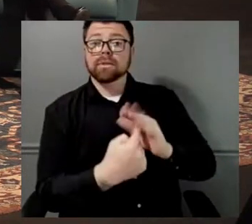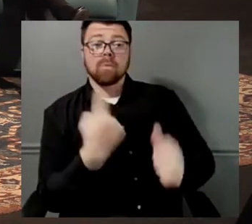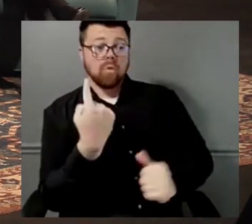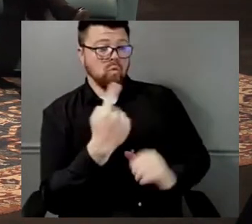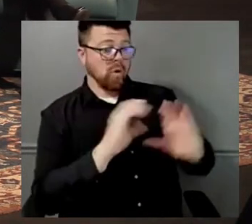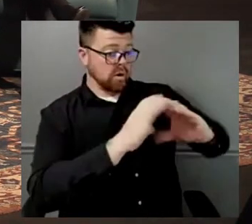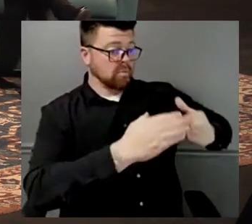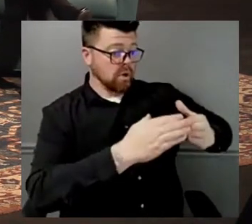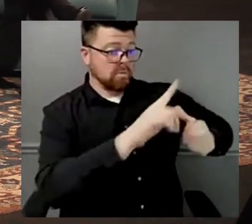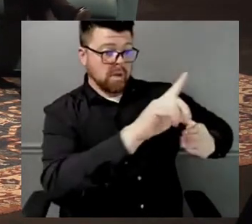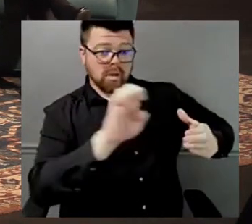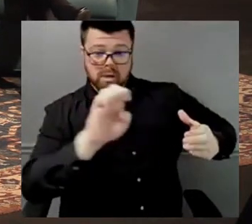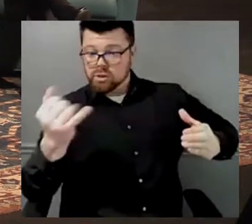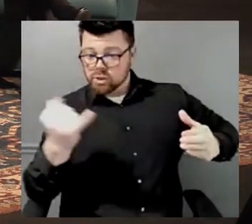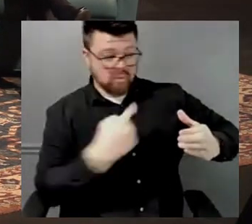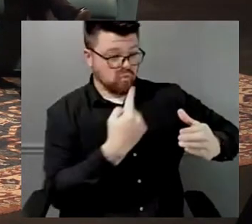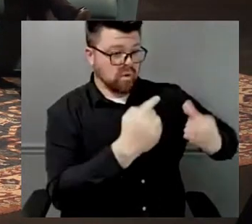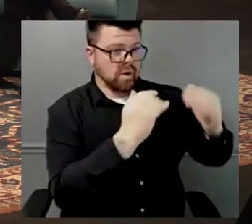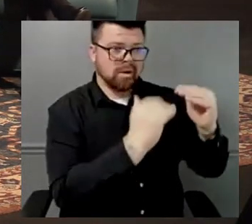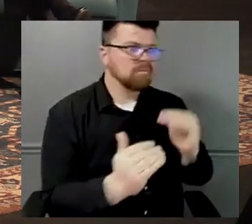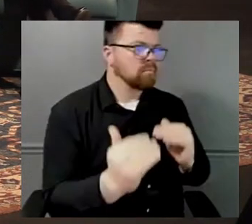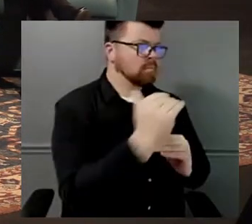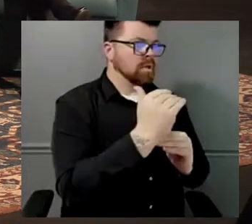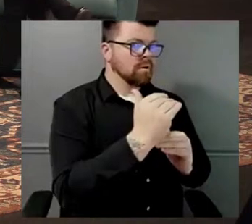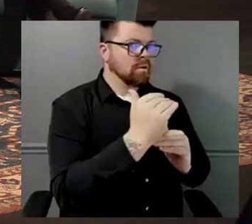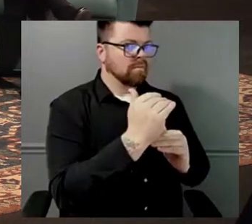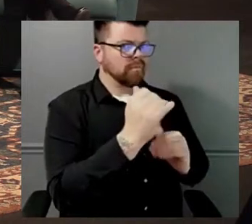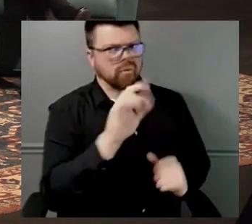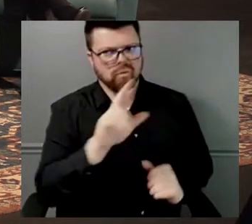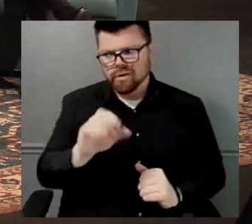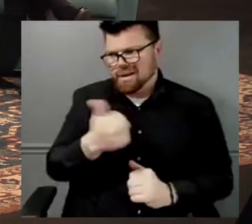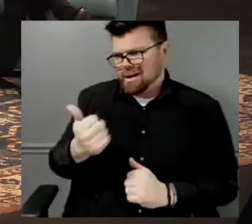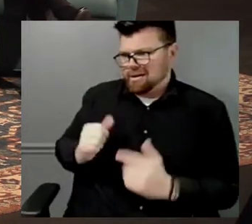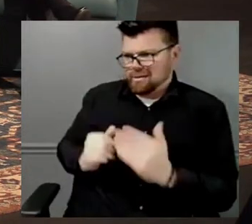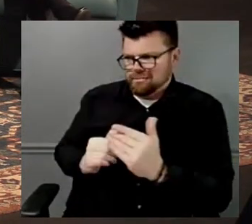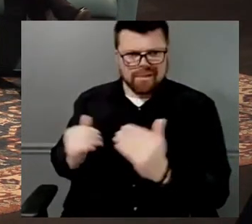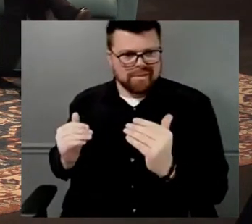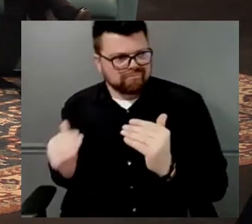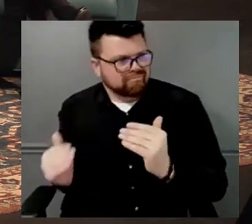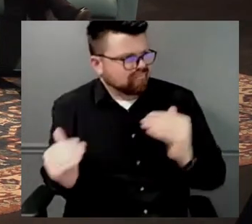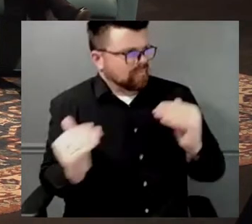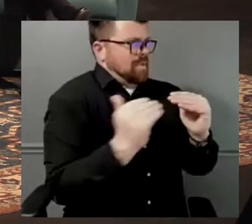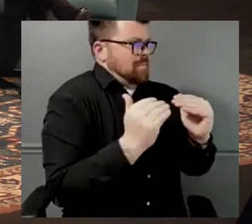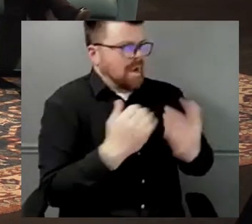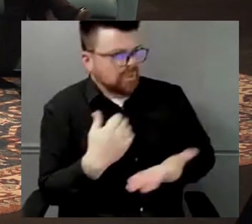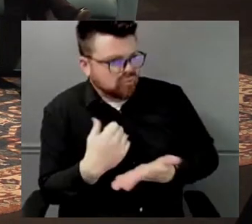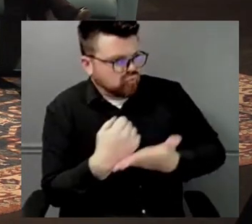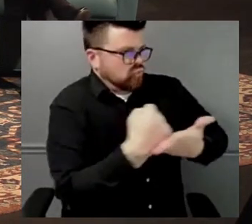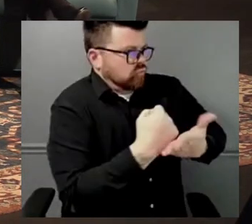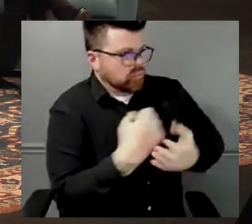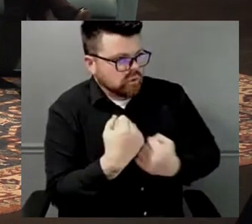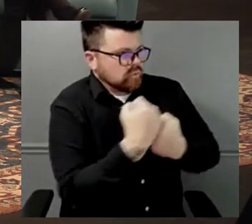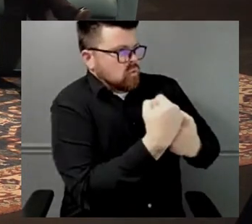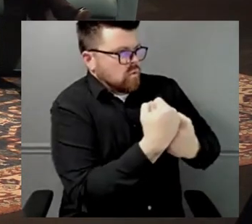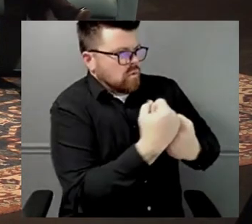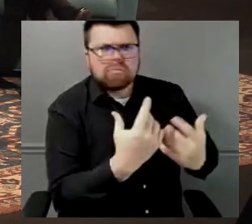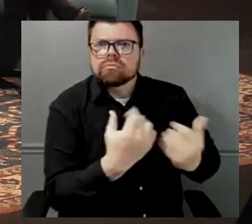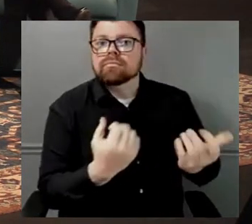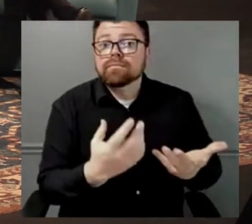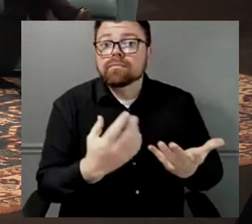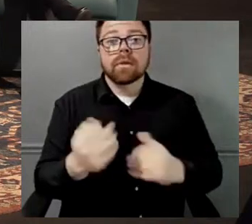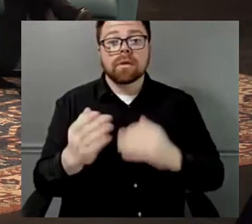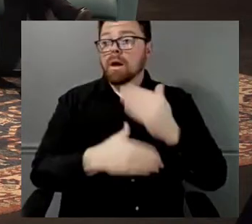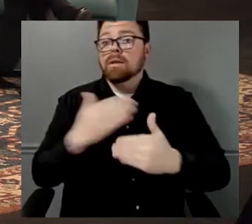branch might actually move to fill a vacuum. And those are skills of understanding people and situations. And finally, you've talked